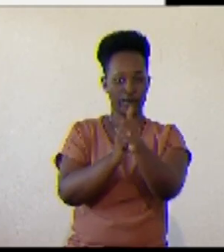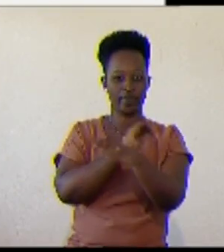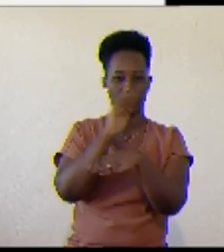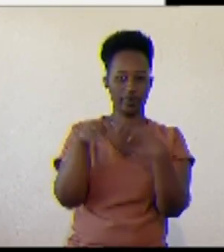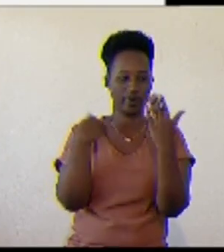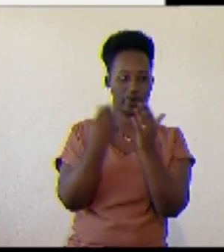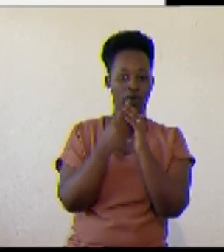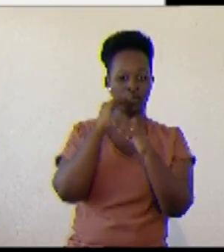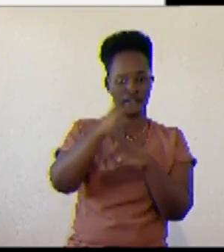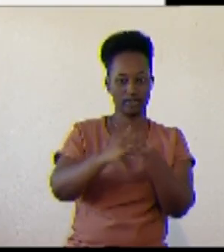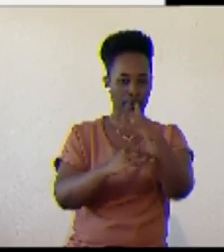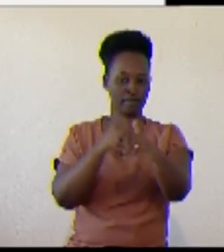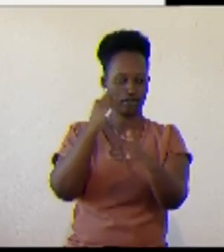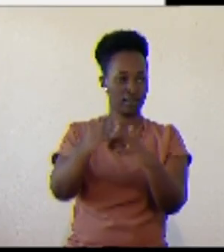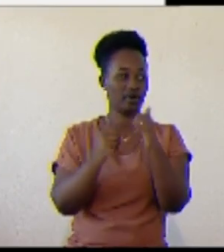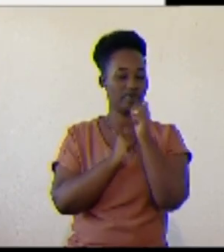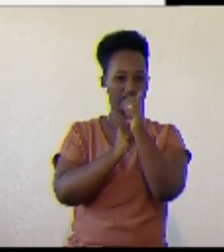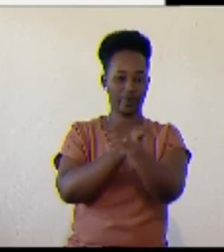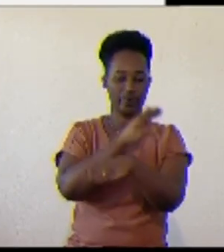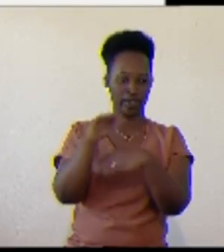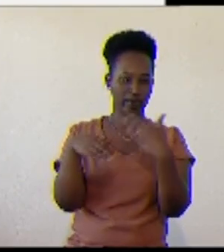all the steps.